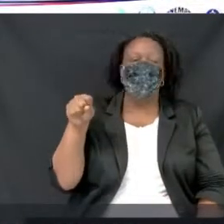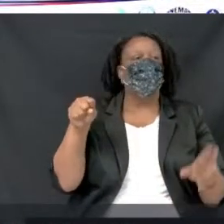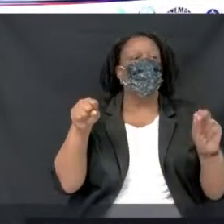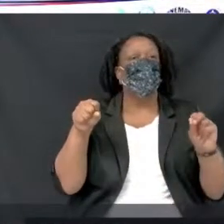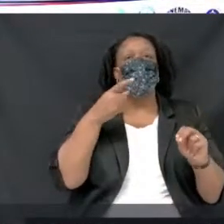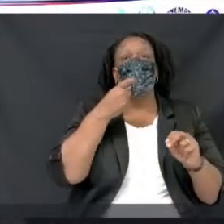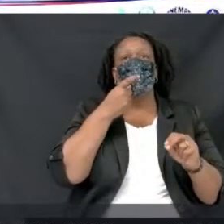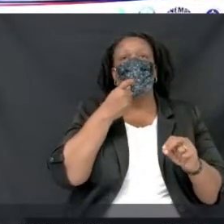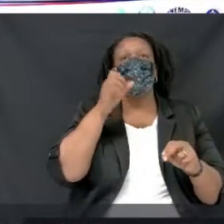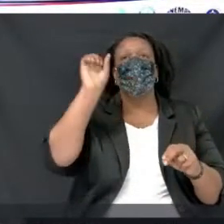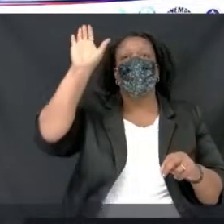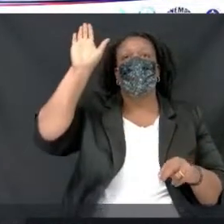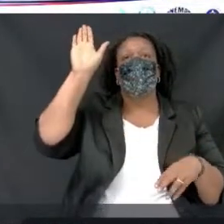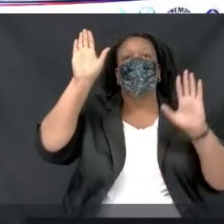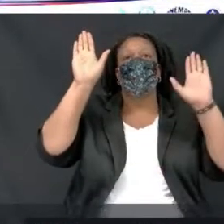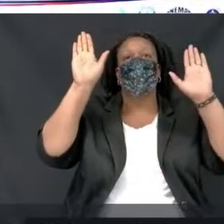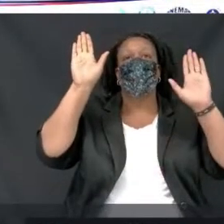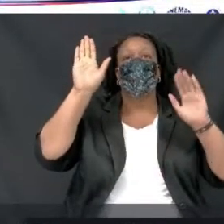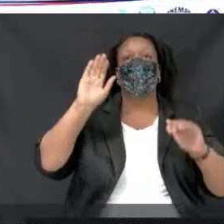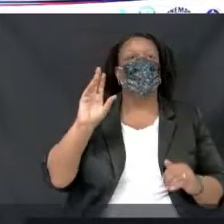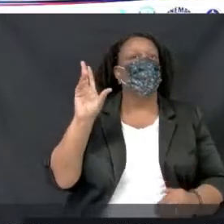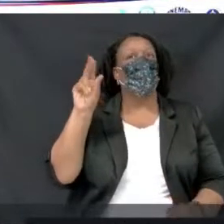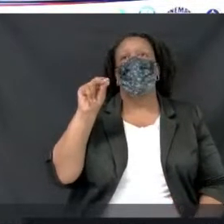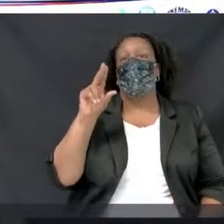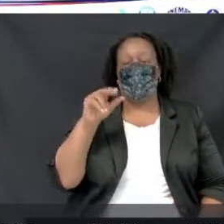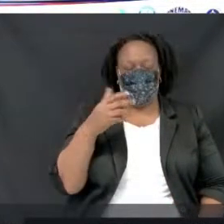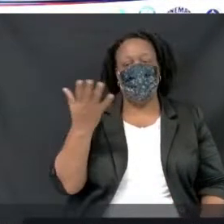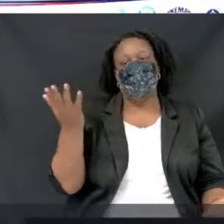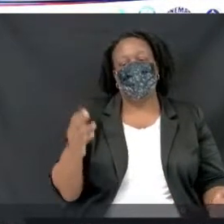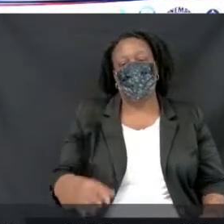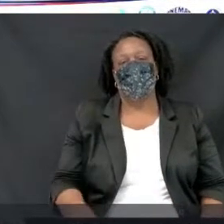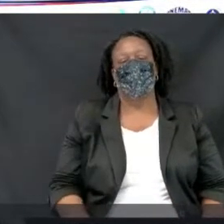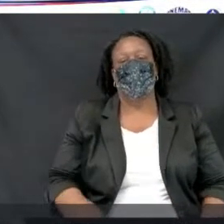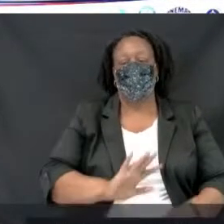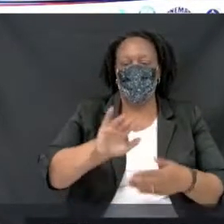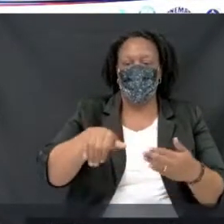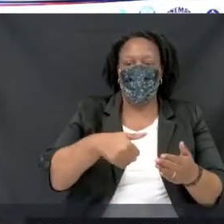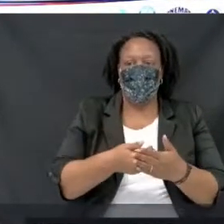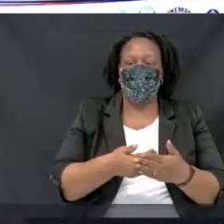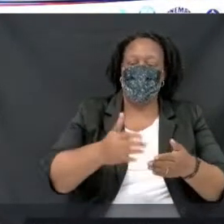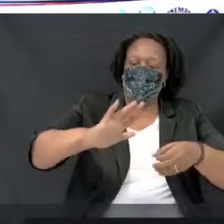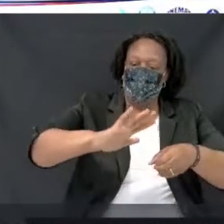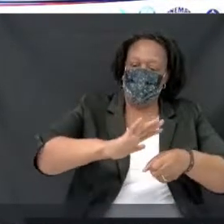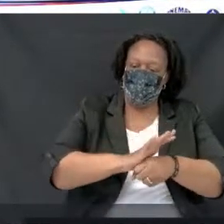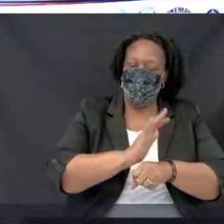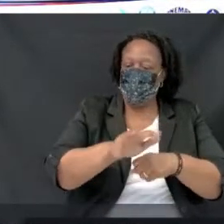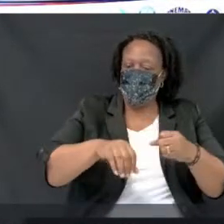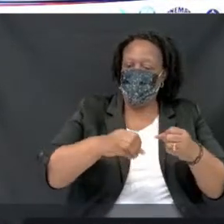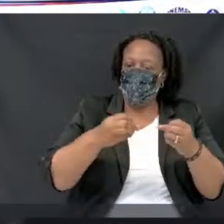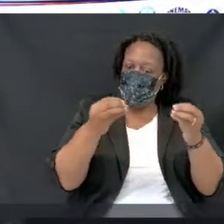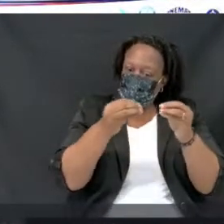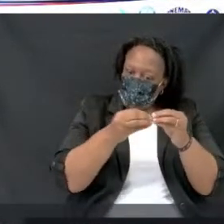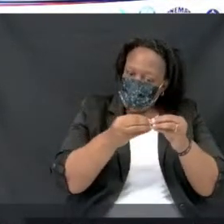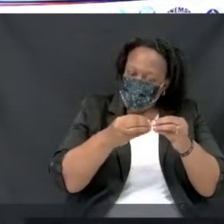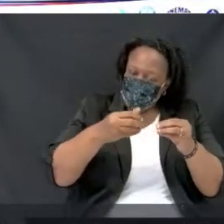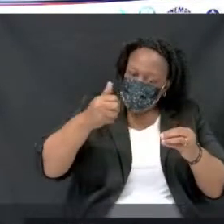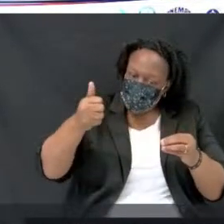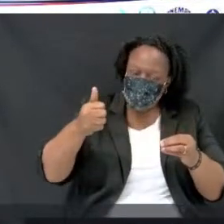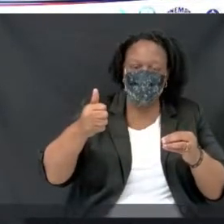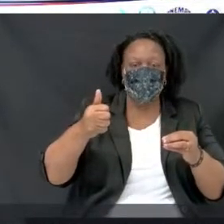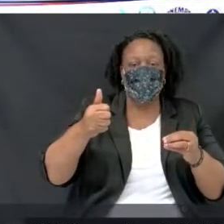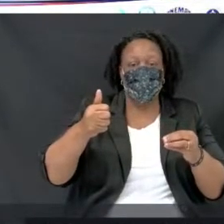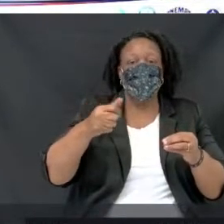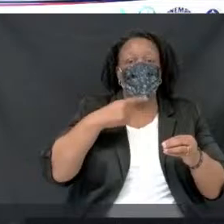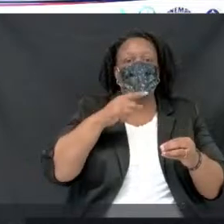approach, meaning that what the majority agrees with is what is adopted. Then these recommendations are